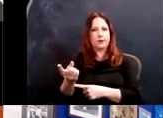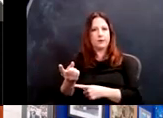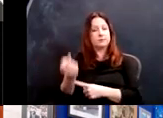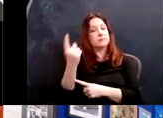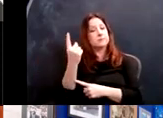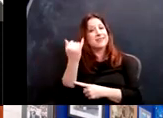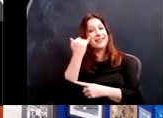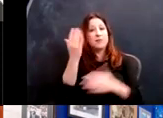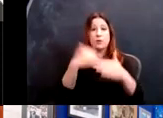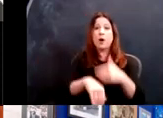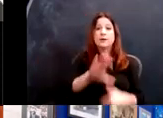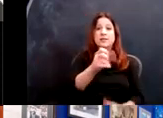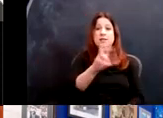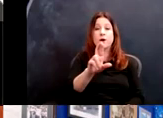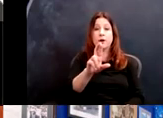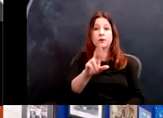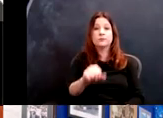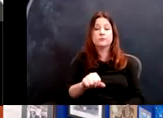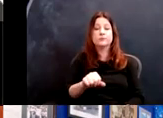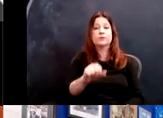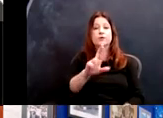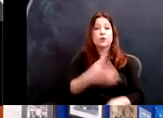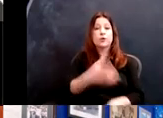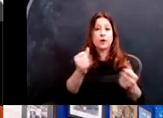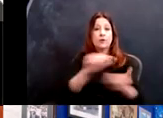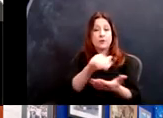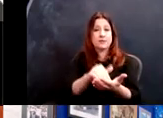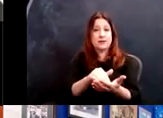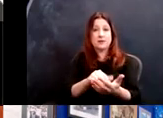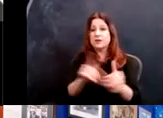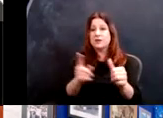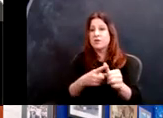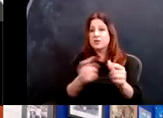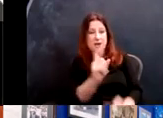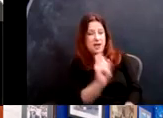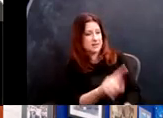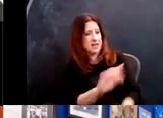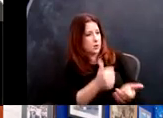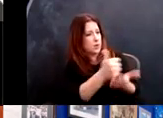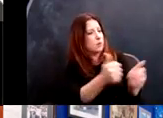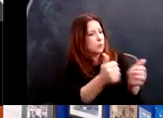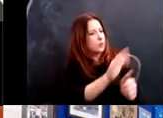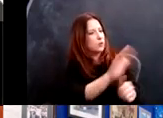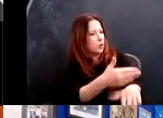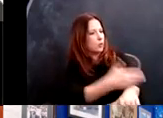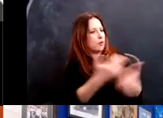into a CCAR Recovery Community Center, one of the first things that somebody will ask you is how can we help you with your recovery